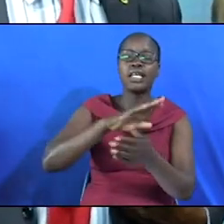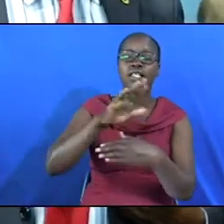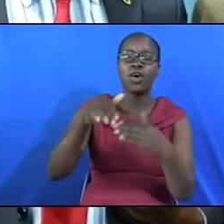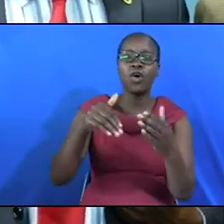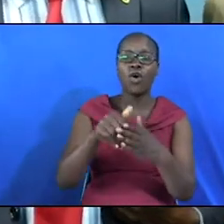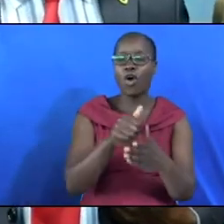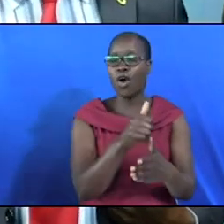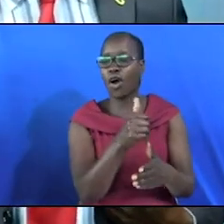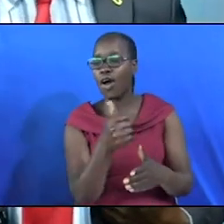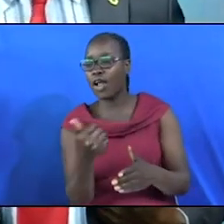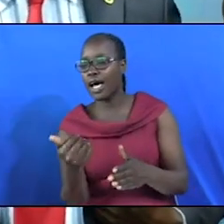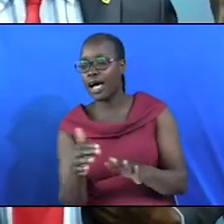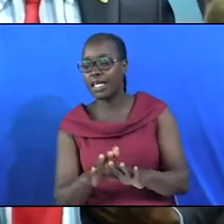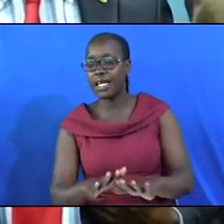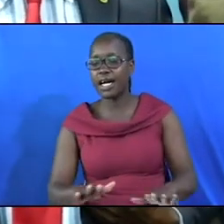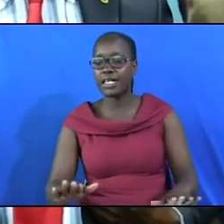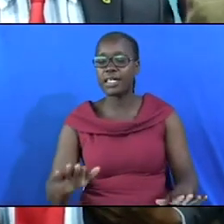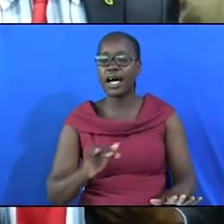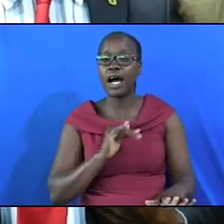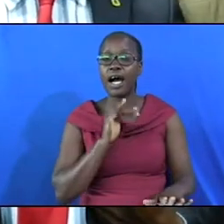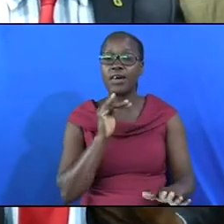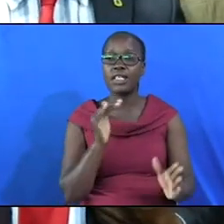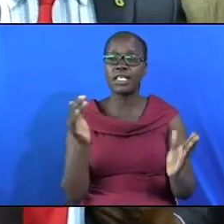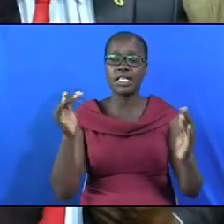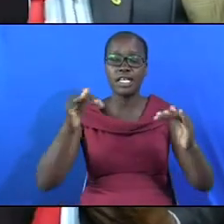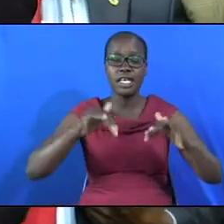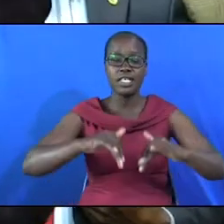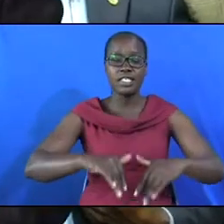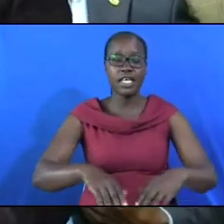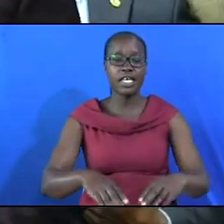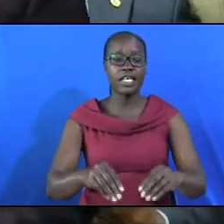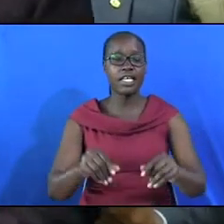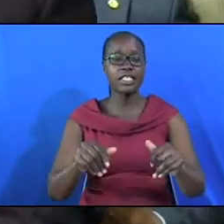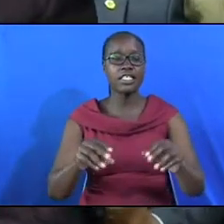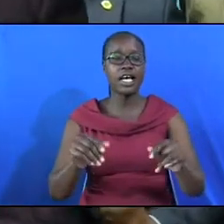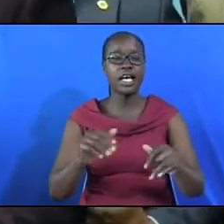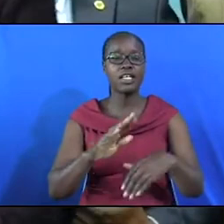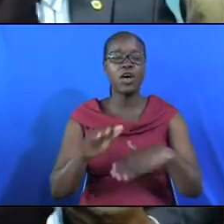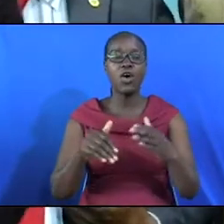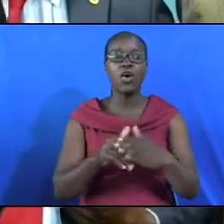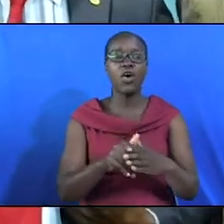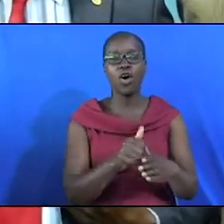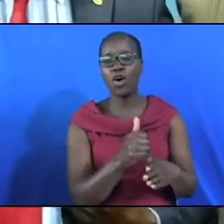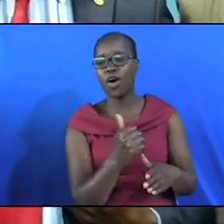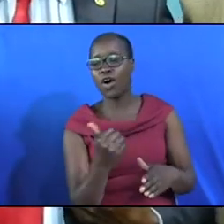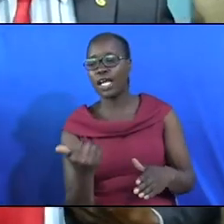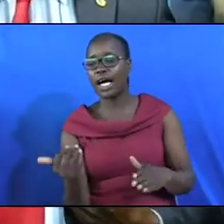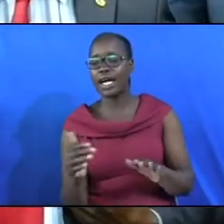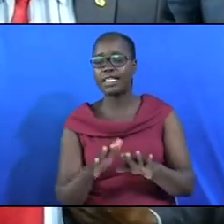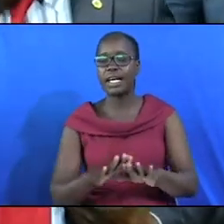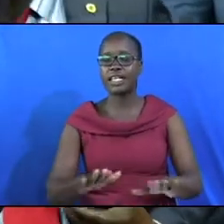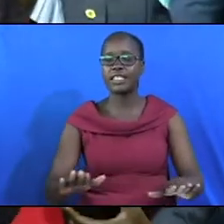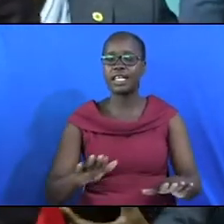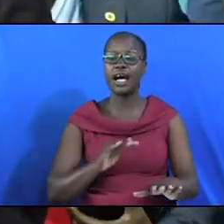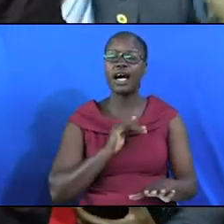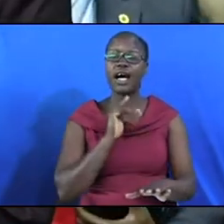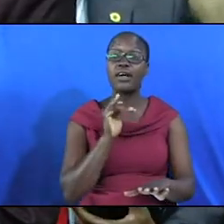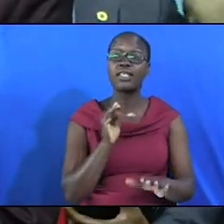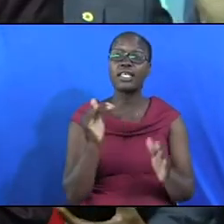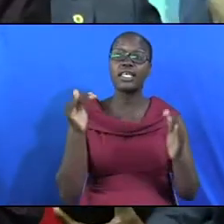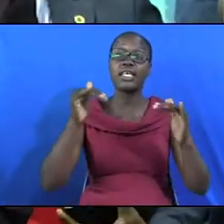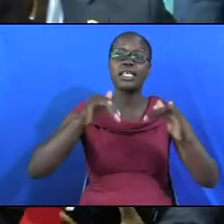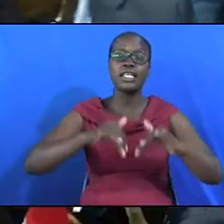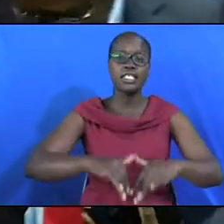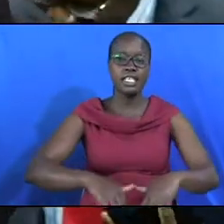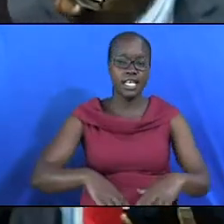I stand. All other ground is sinking sand. All other